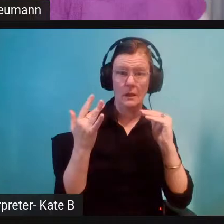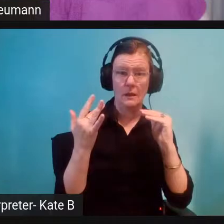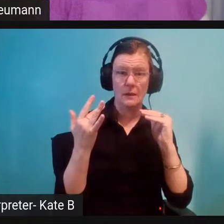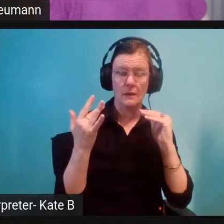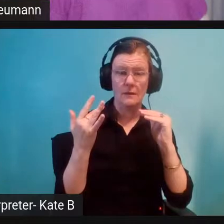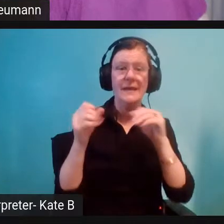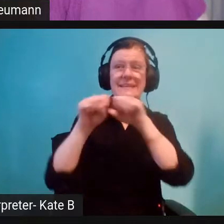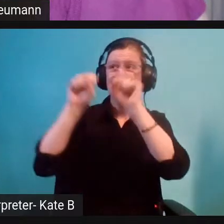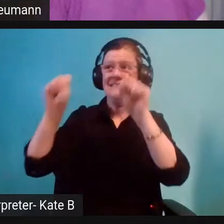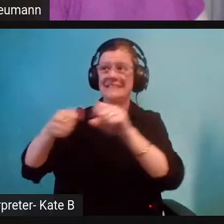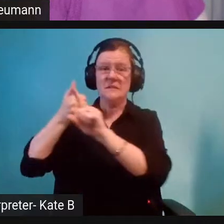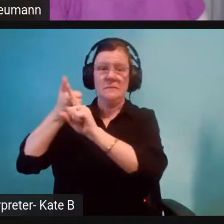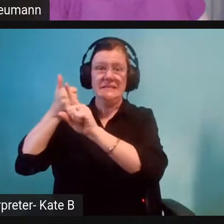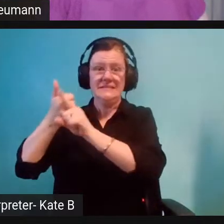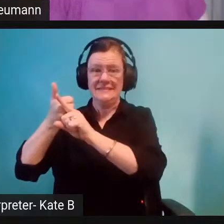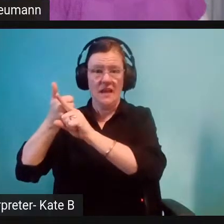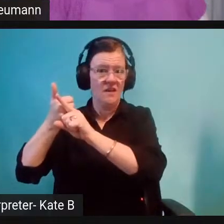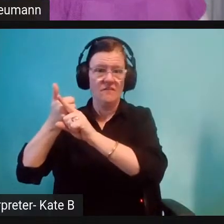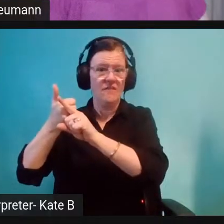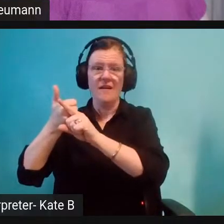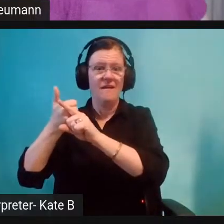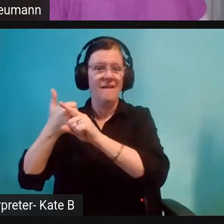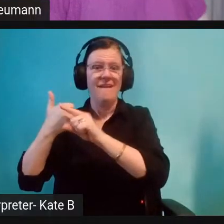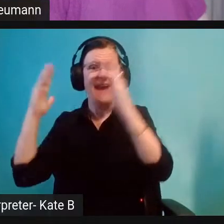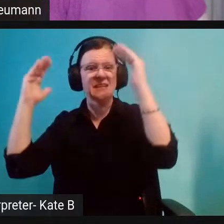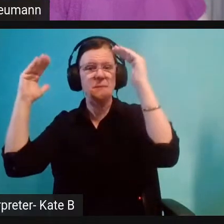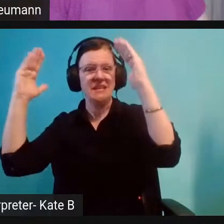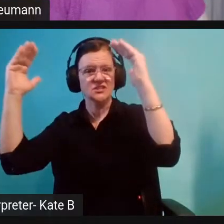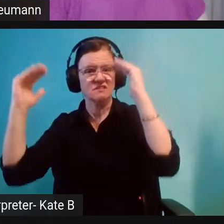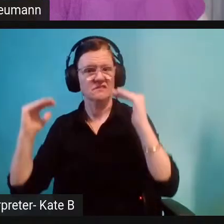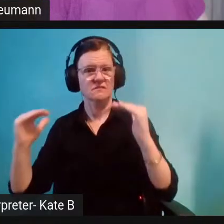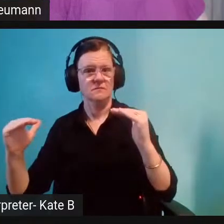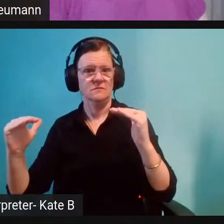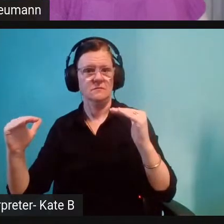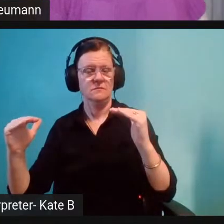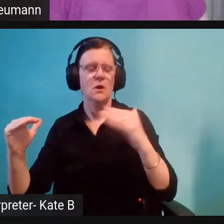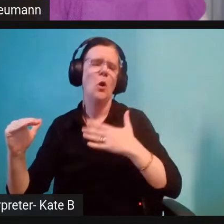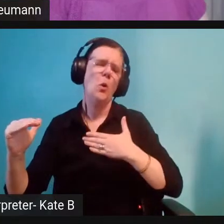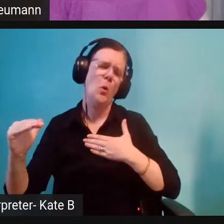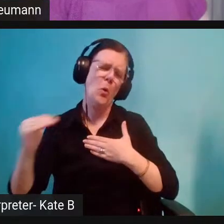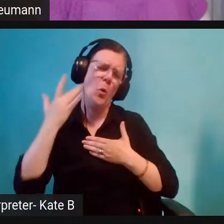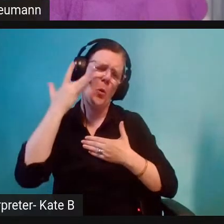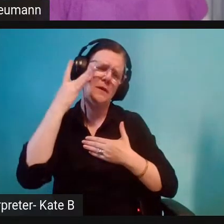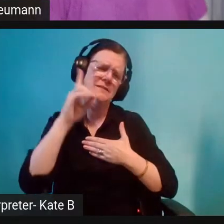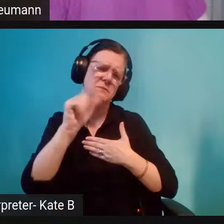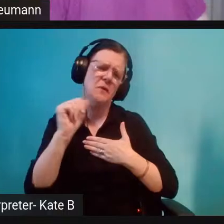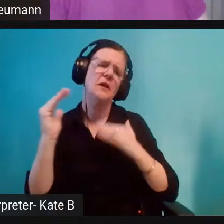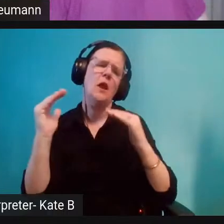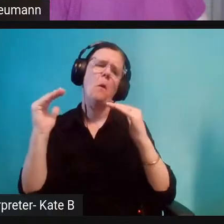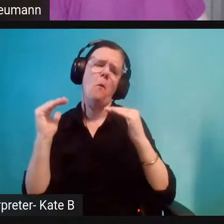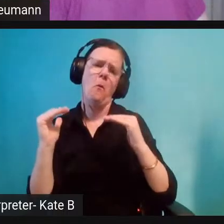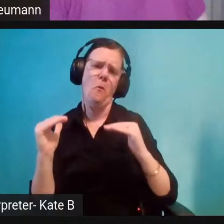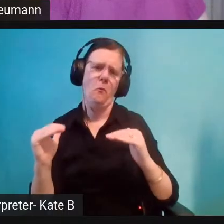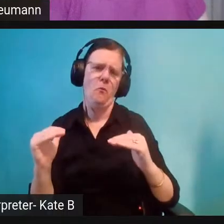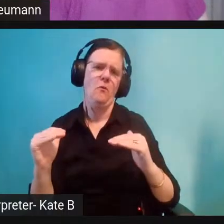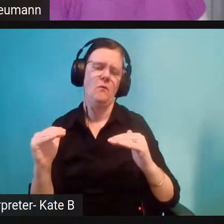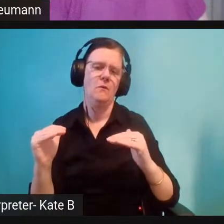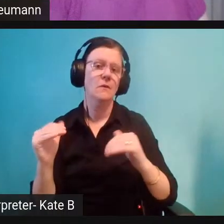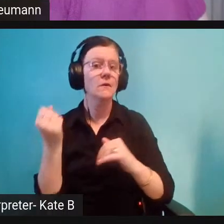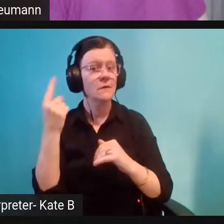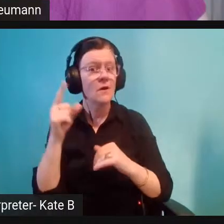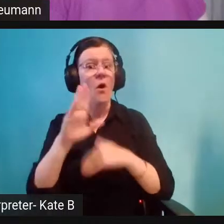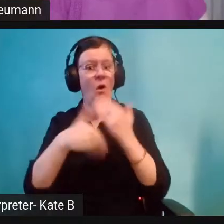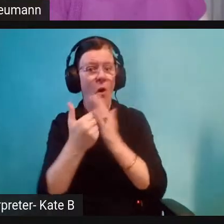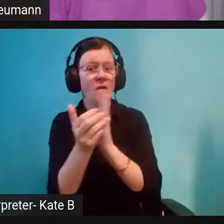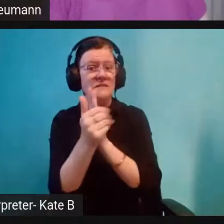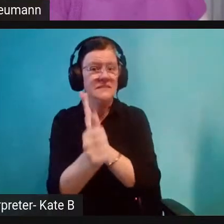system itself having low expectations and therefore not teaching students skills that they